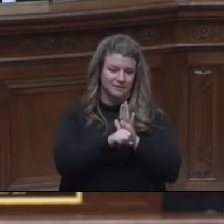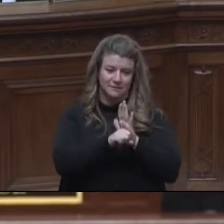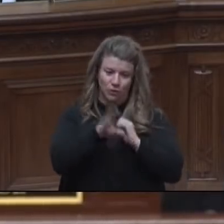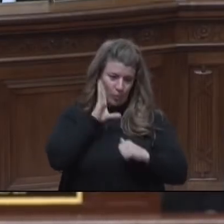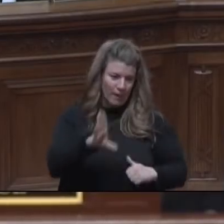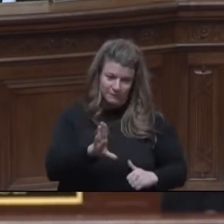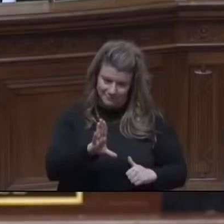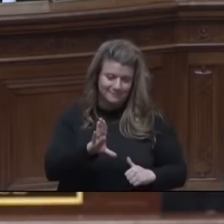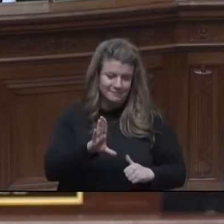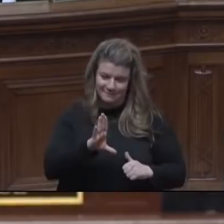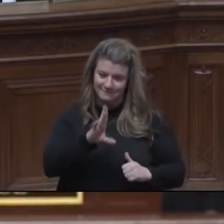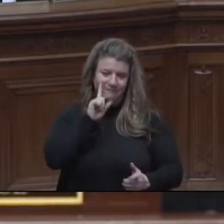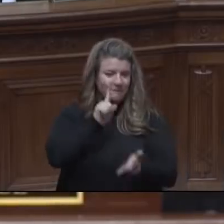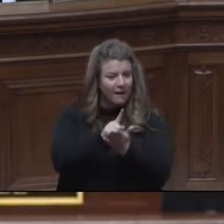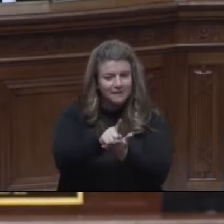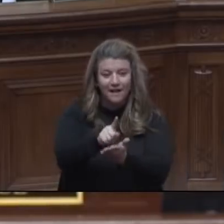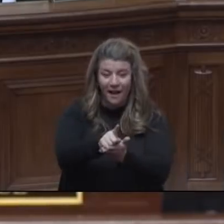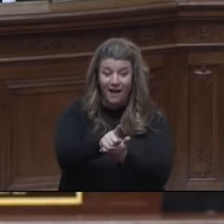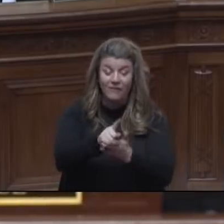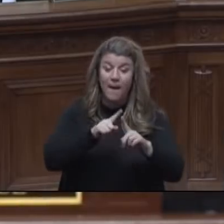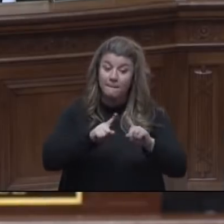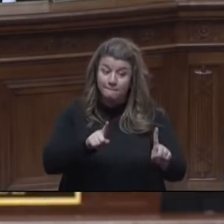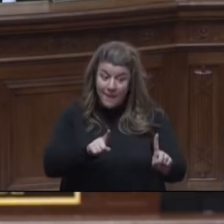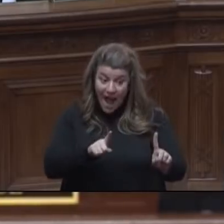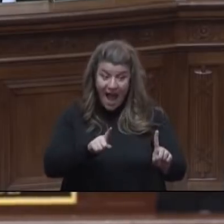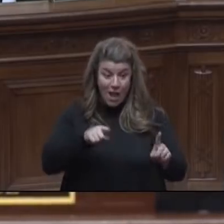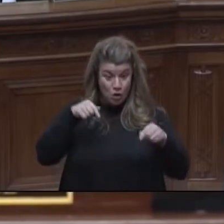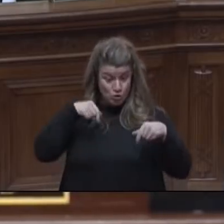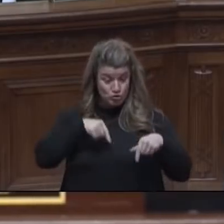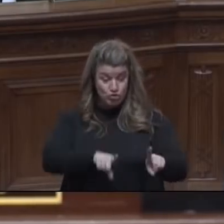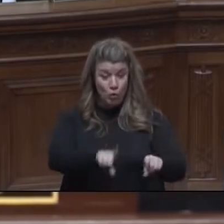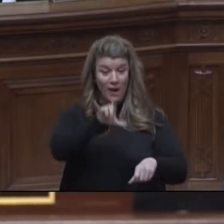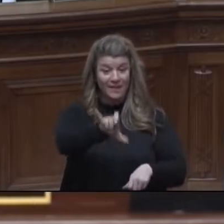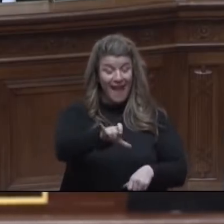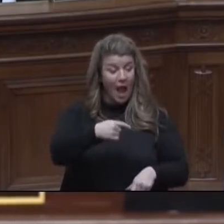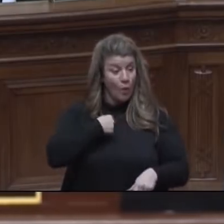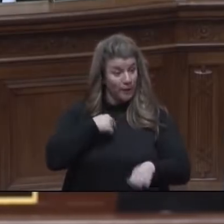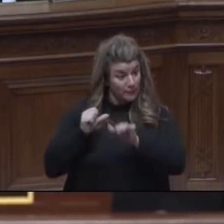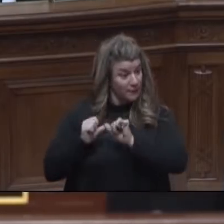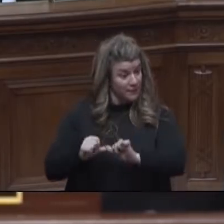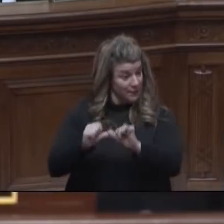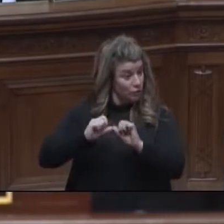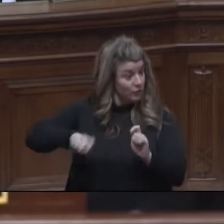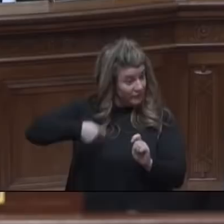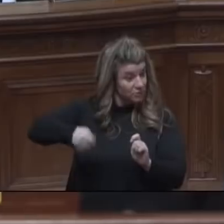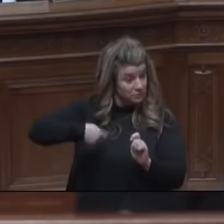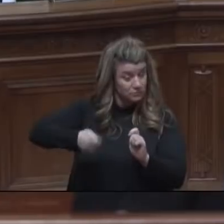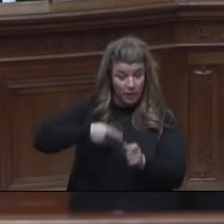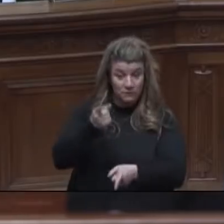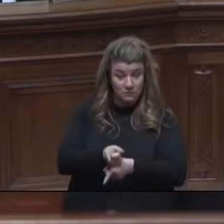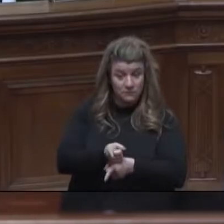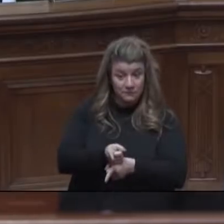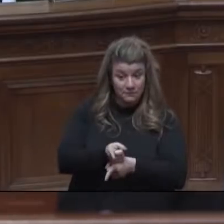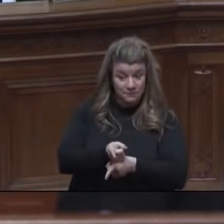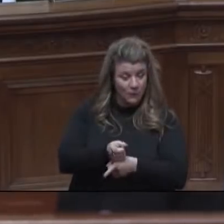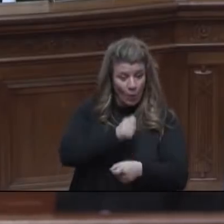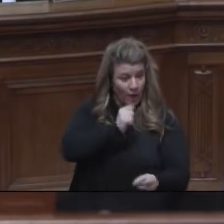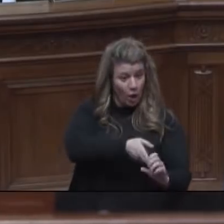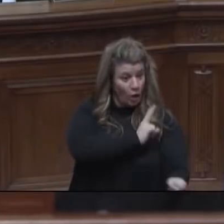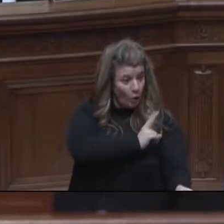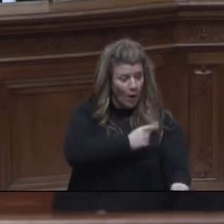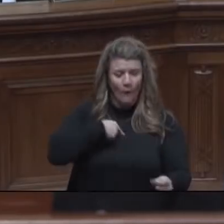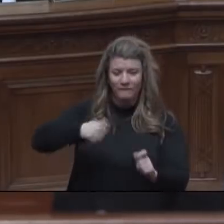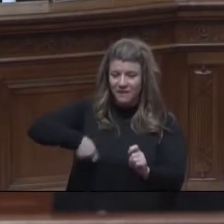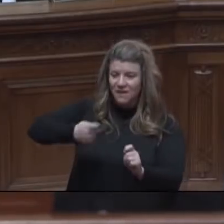sense. But along the way in that, we kept fishing, did we not? And we talked